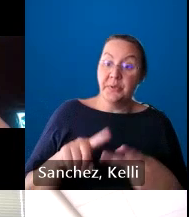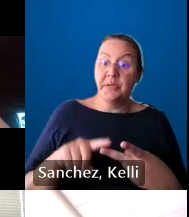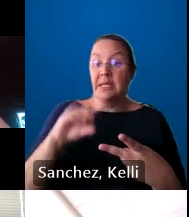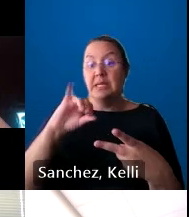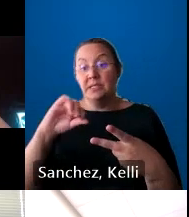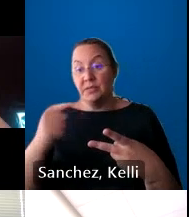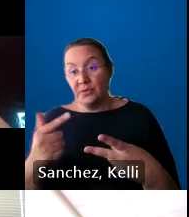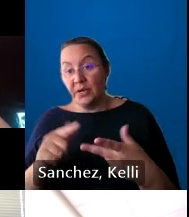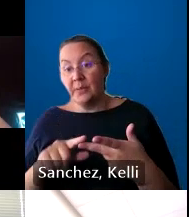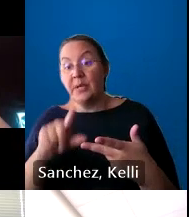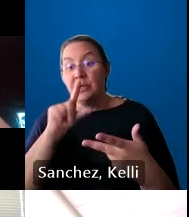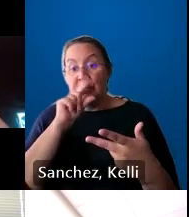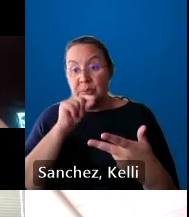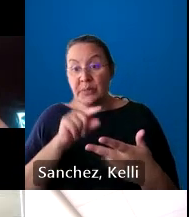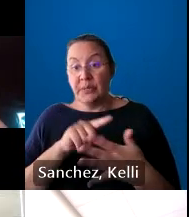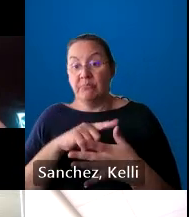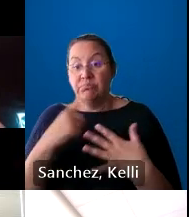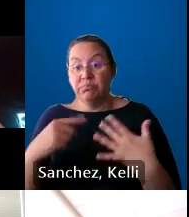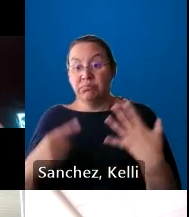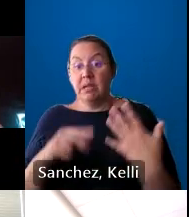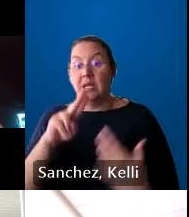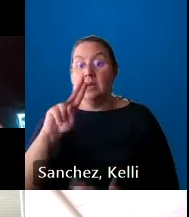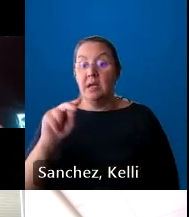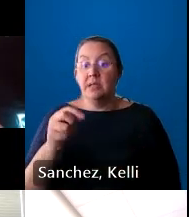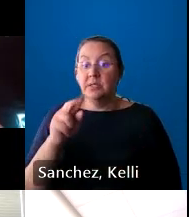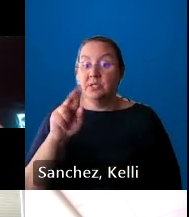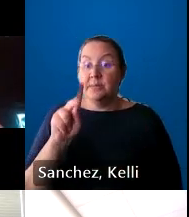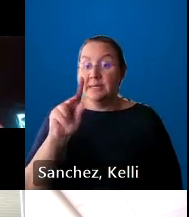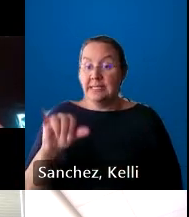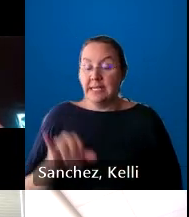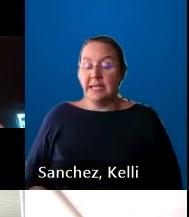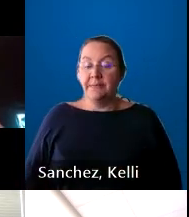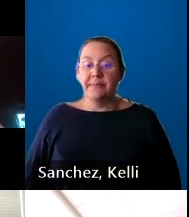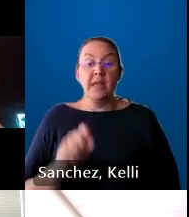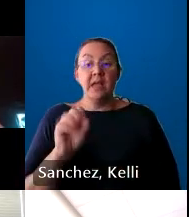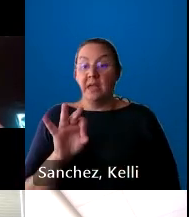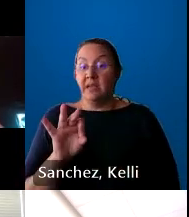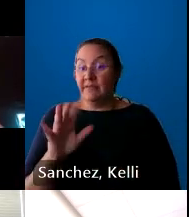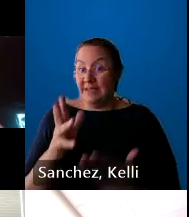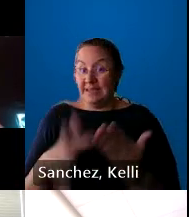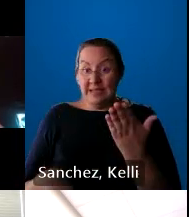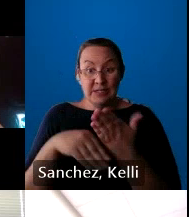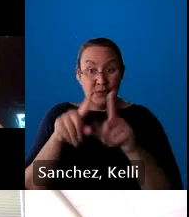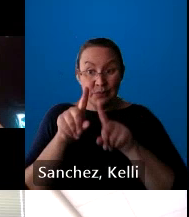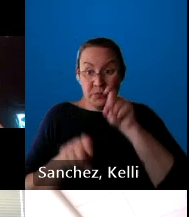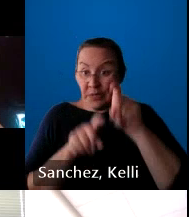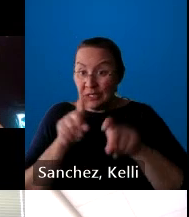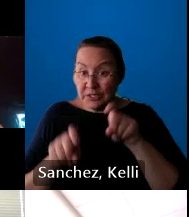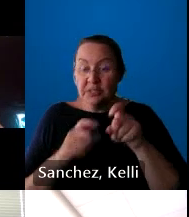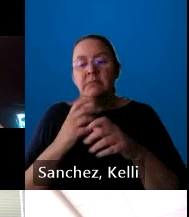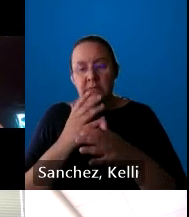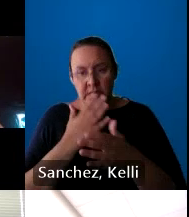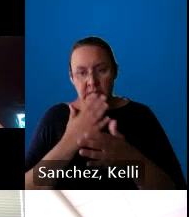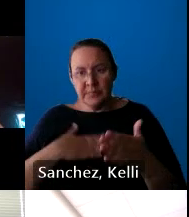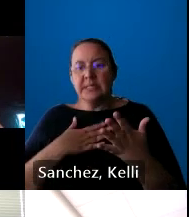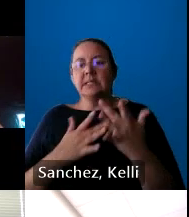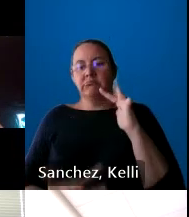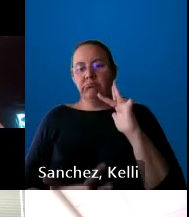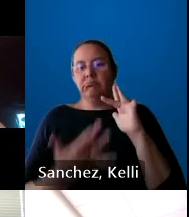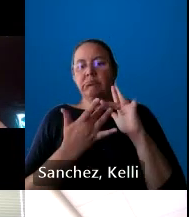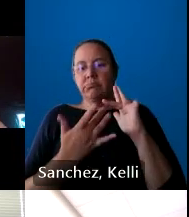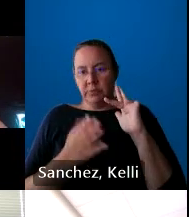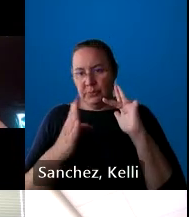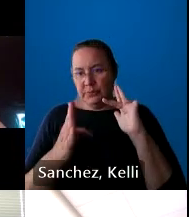Instagram and Twitter at unshamekentucky. And if anyone has any additional questions, please feel free to reach out to